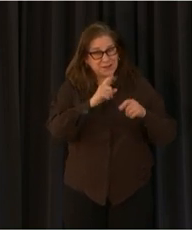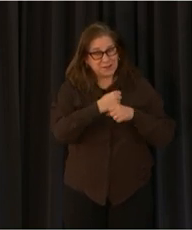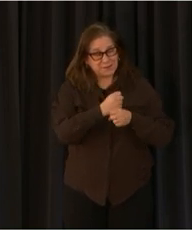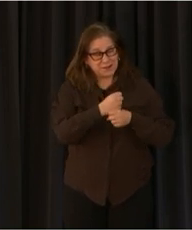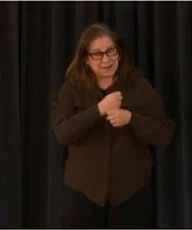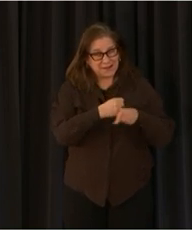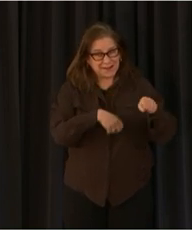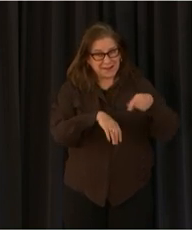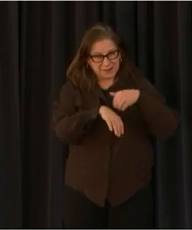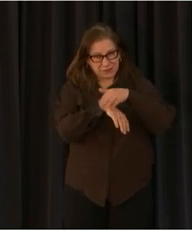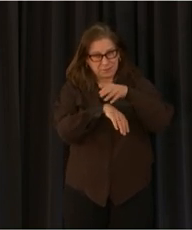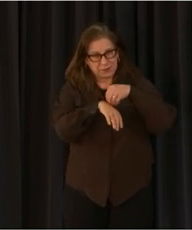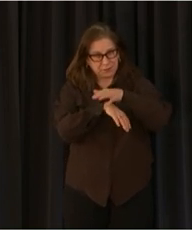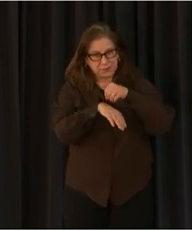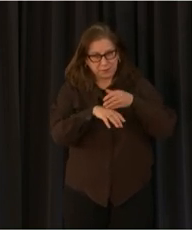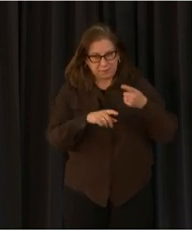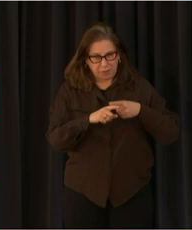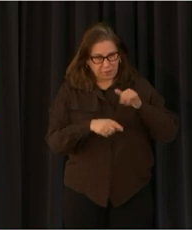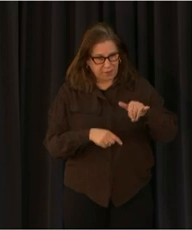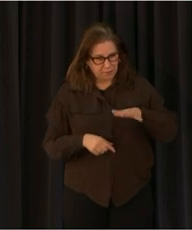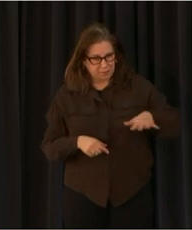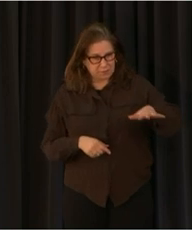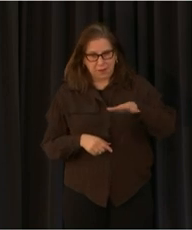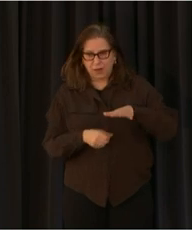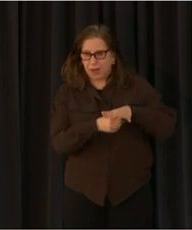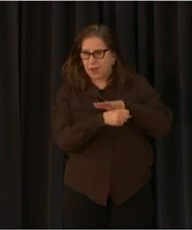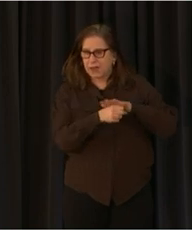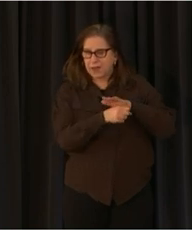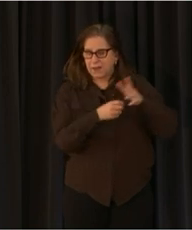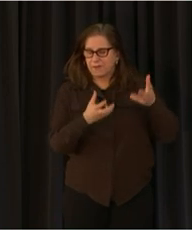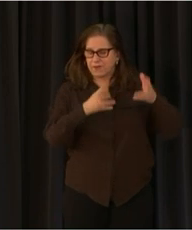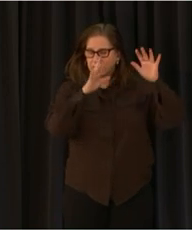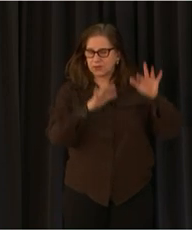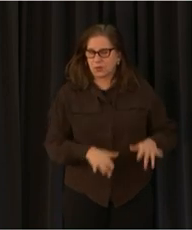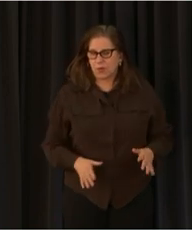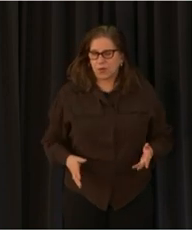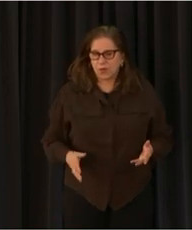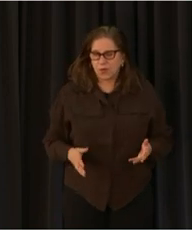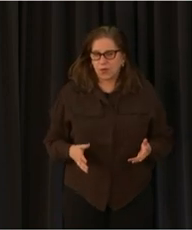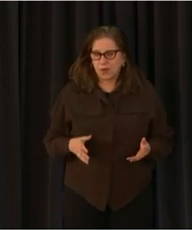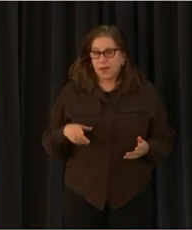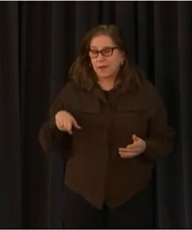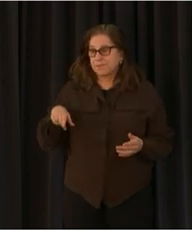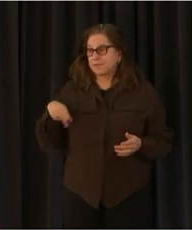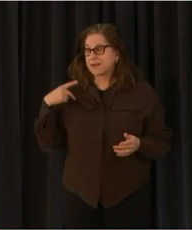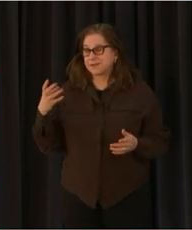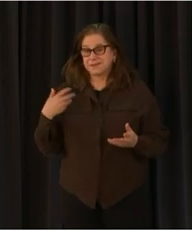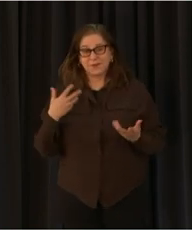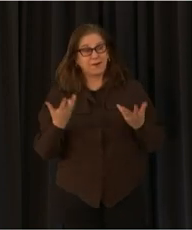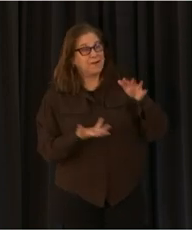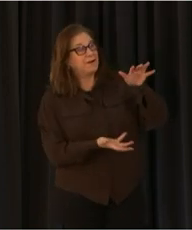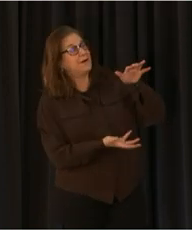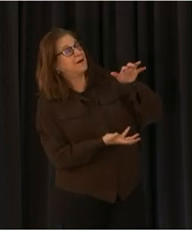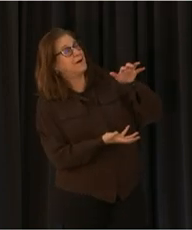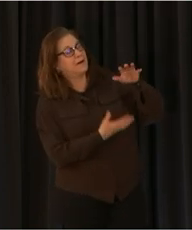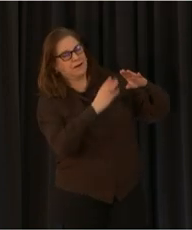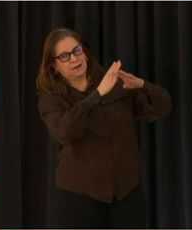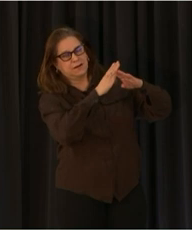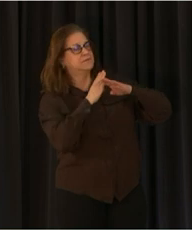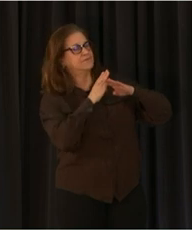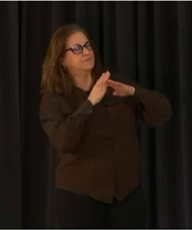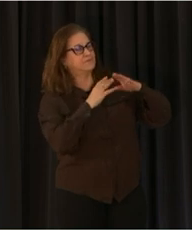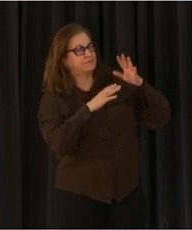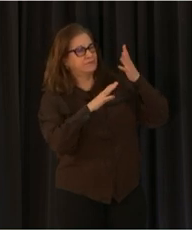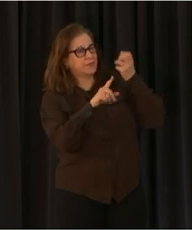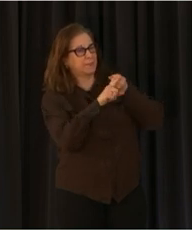many jurisdictions. The District of Columbia was impacted by that. It did cause some of our hospital and healthcare providers to have